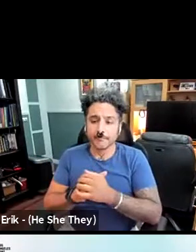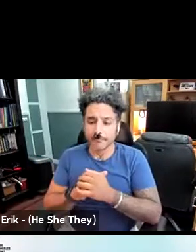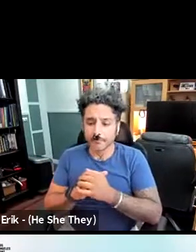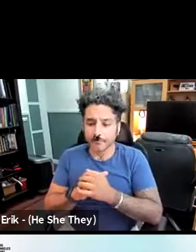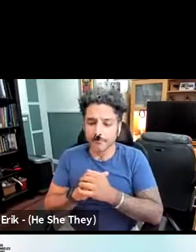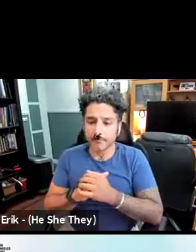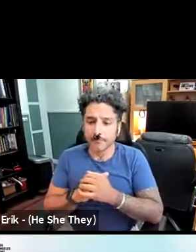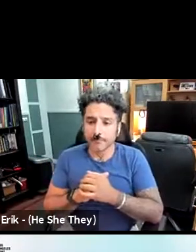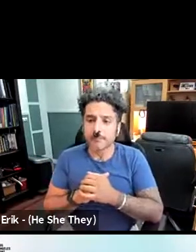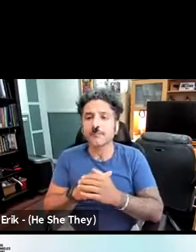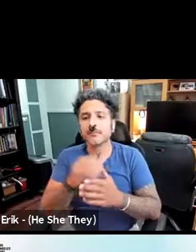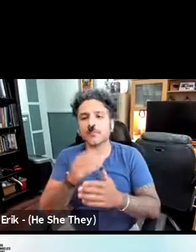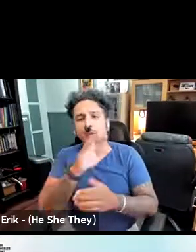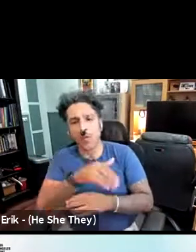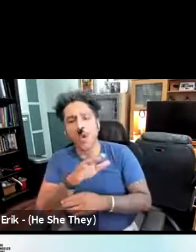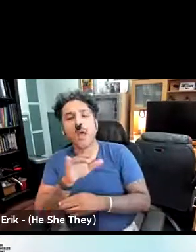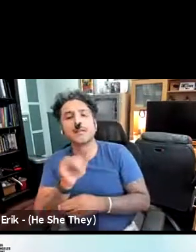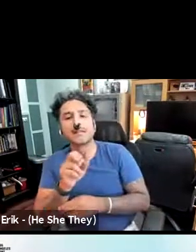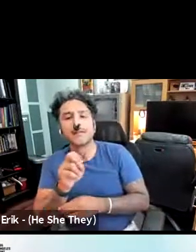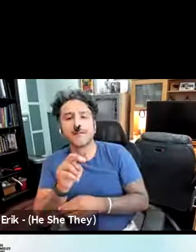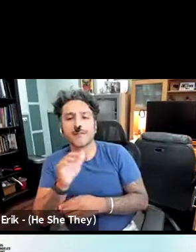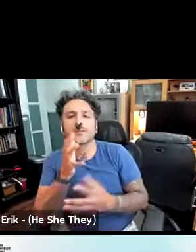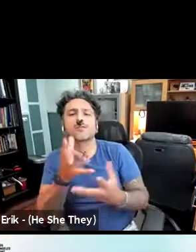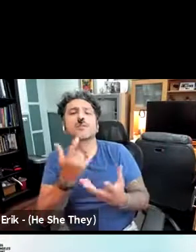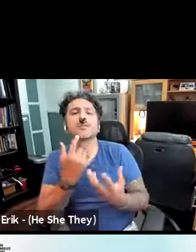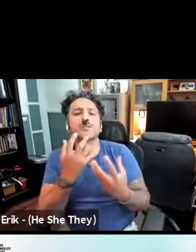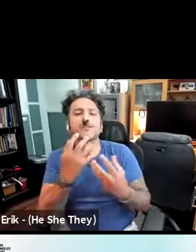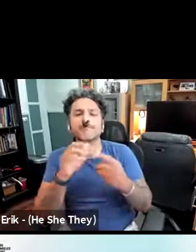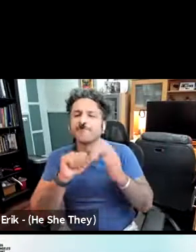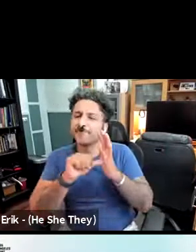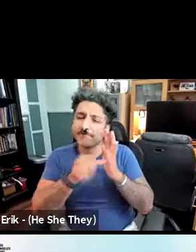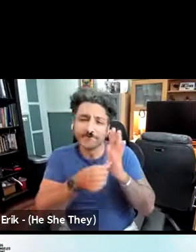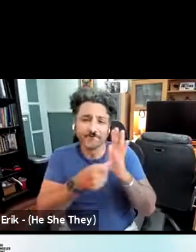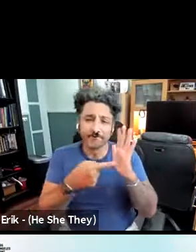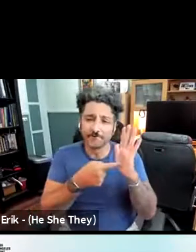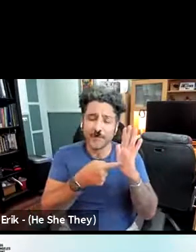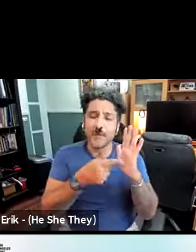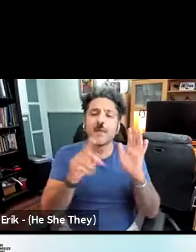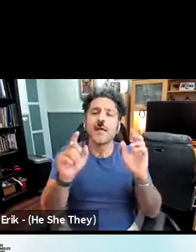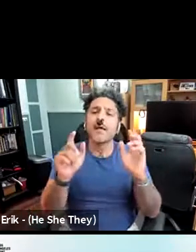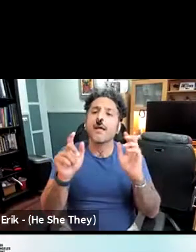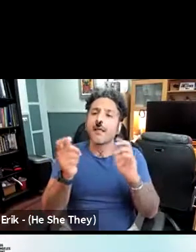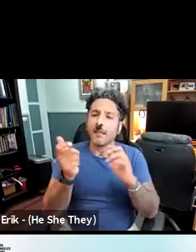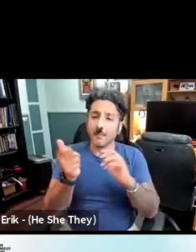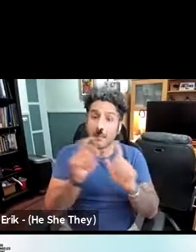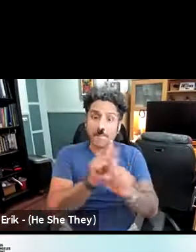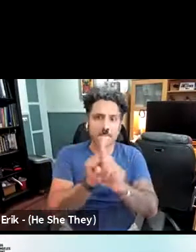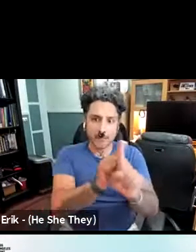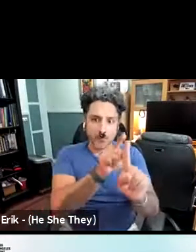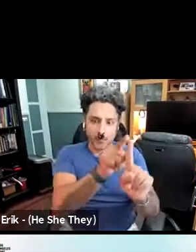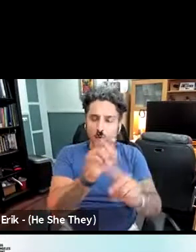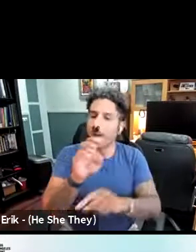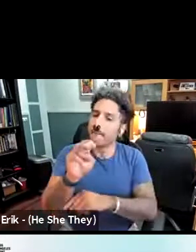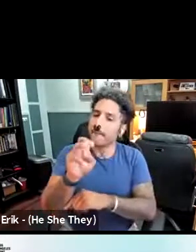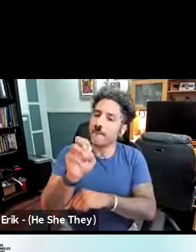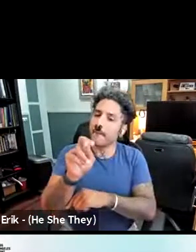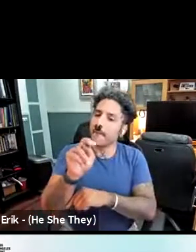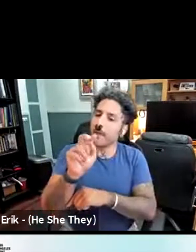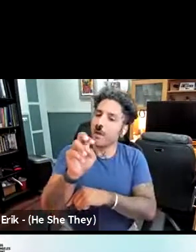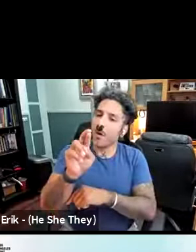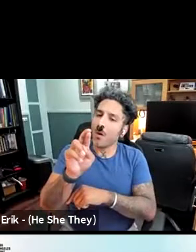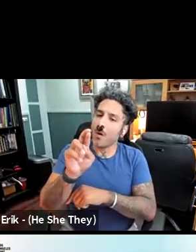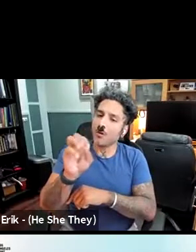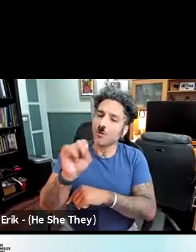And I just wanted to emphasize just a little bit, especially on the mentorship. we have got